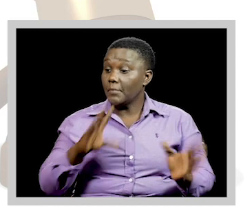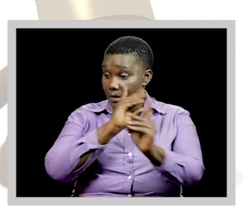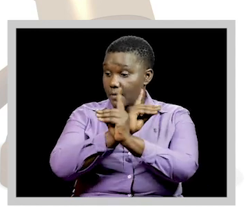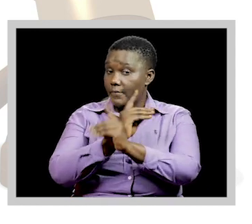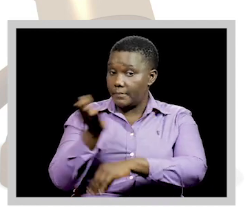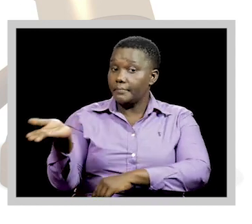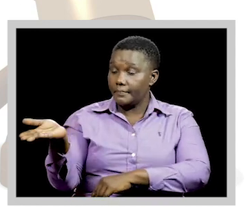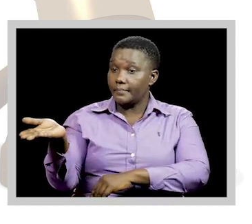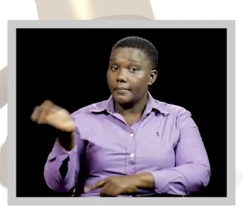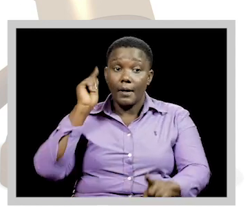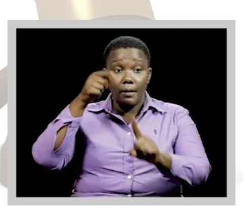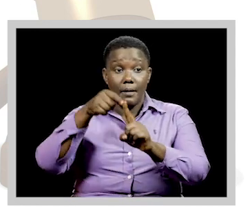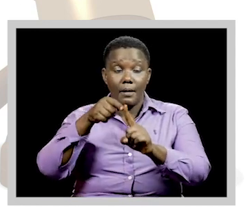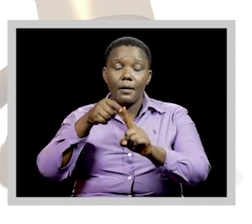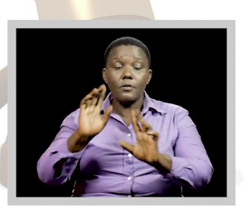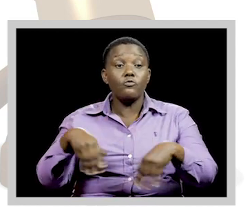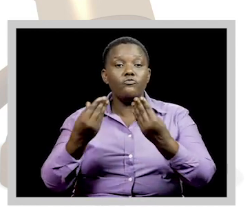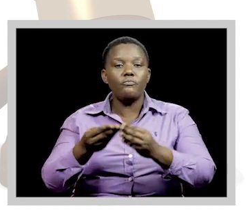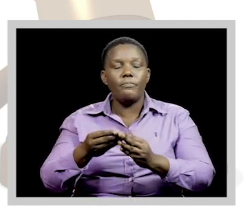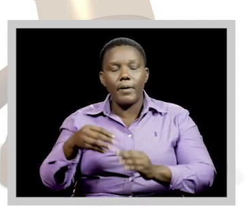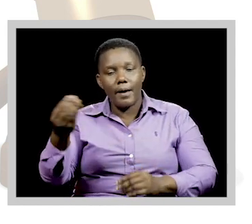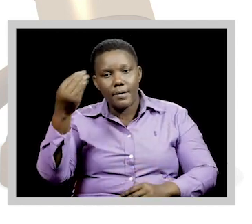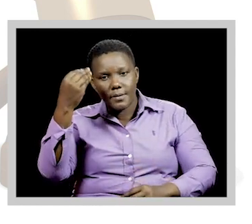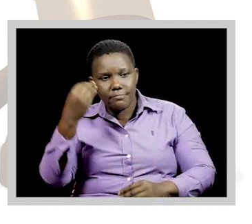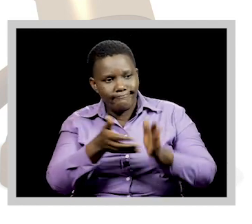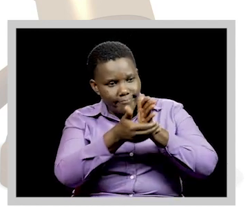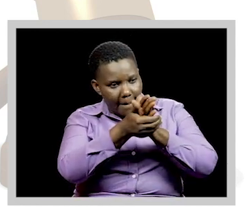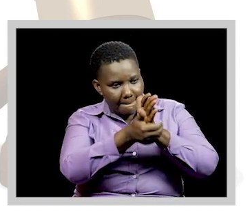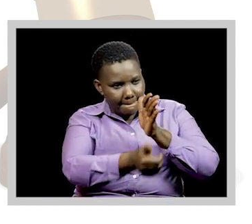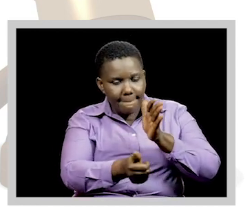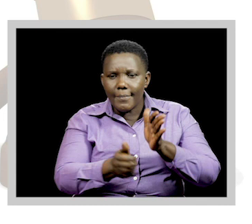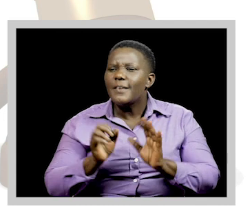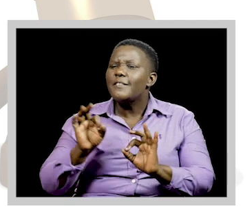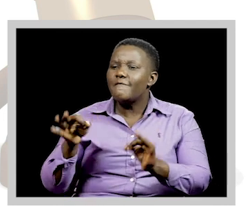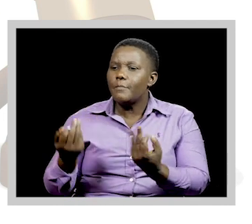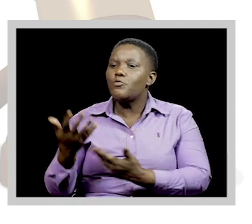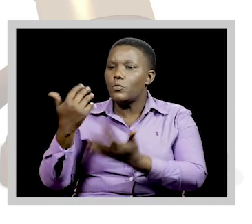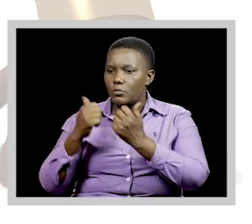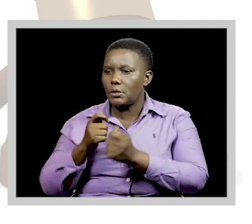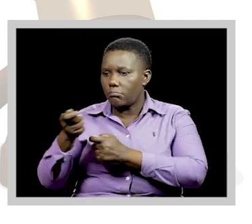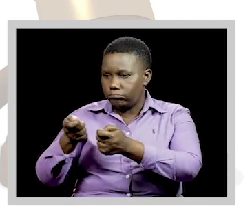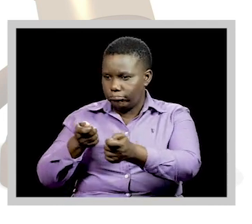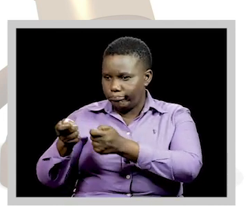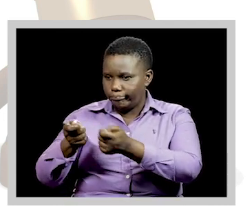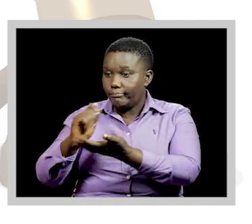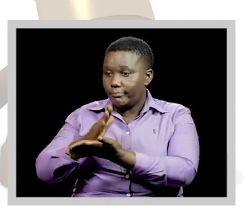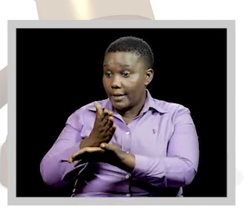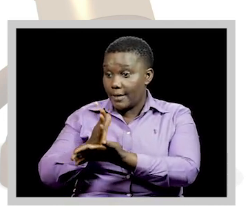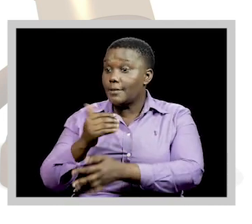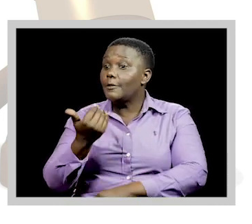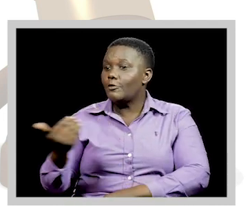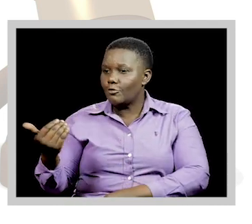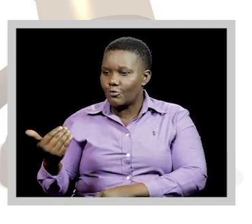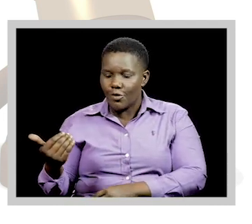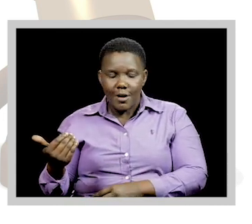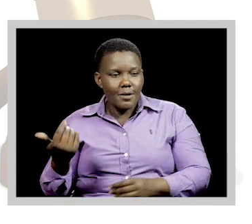This teaching tool is intended to provide knowledge and skills on how to properly handle cases involving children